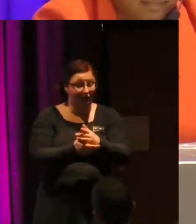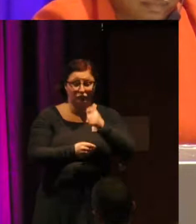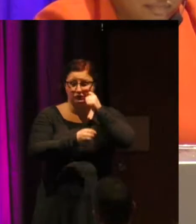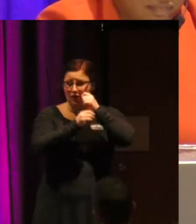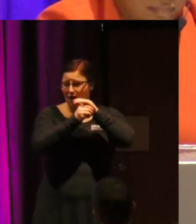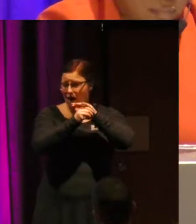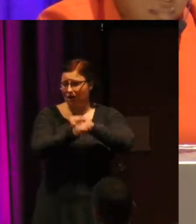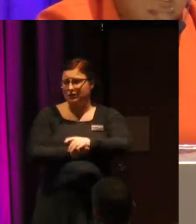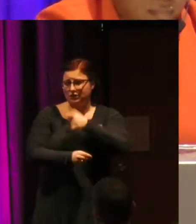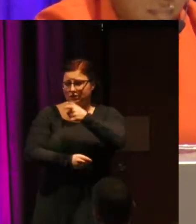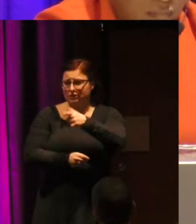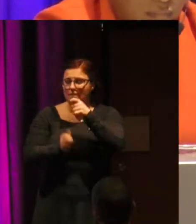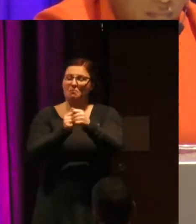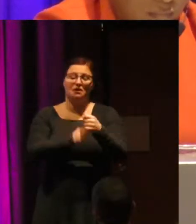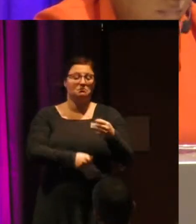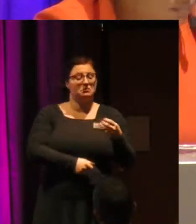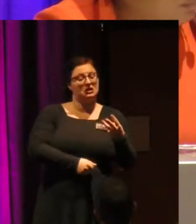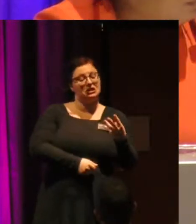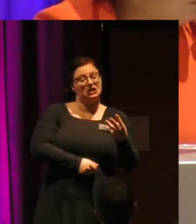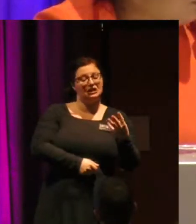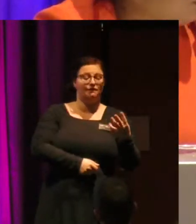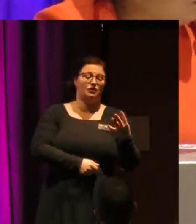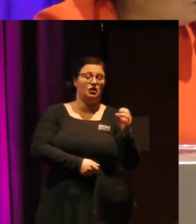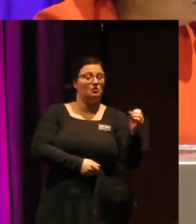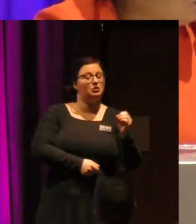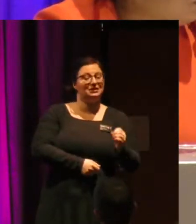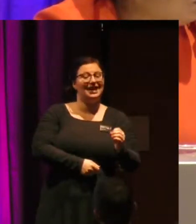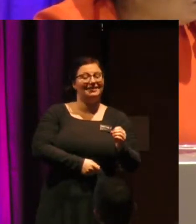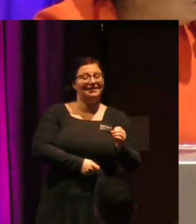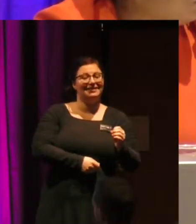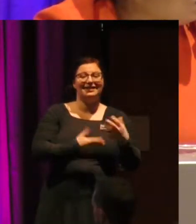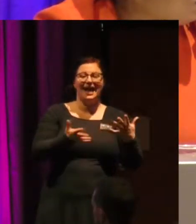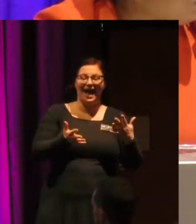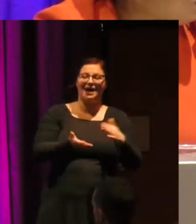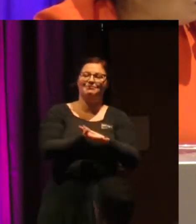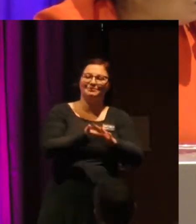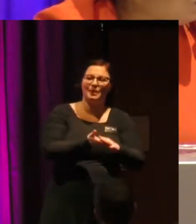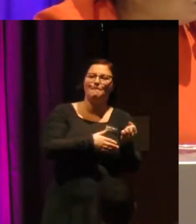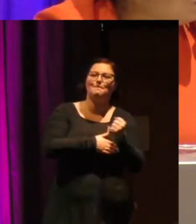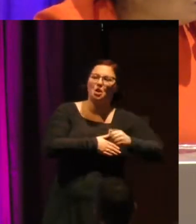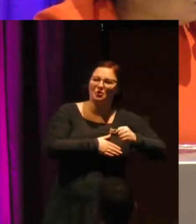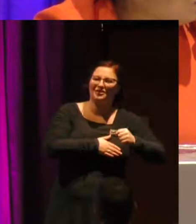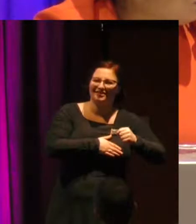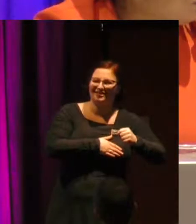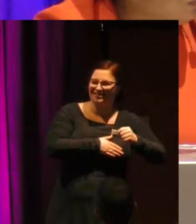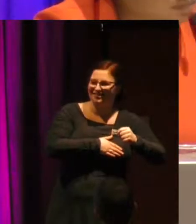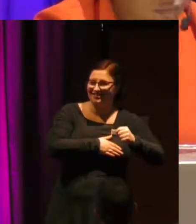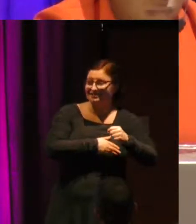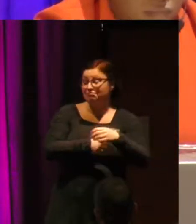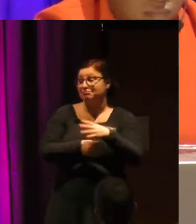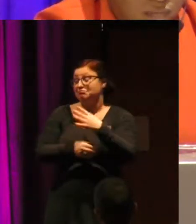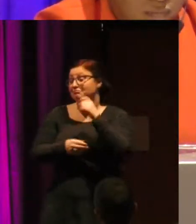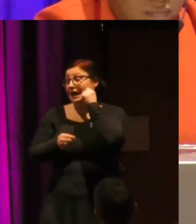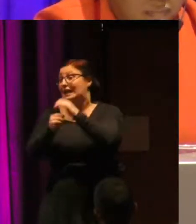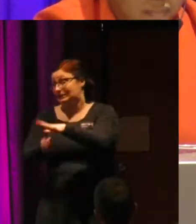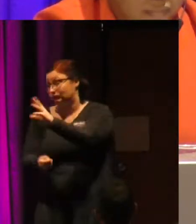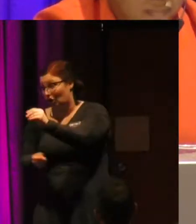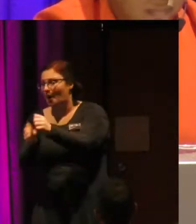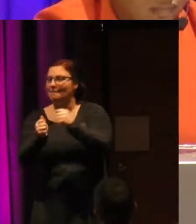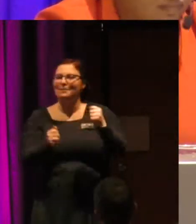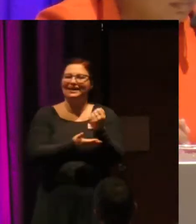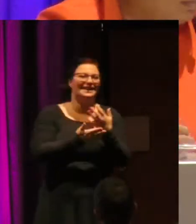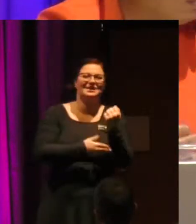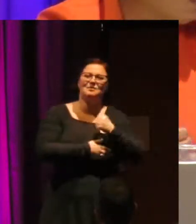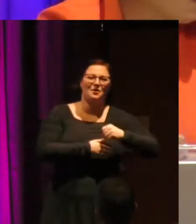it's maybe 3 or 4% of it that is a criminal act.